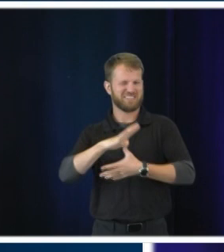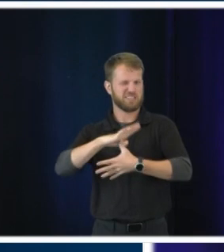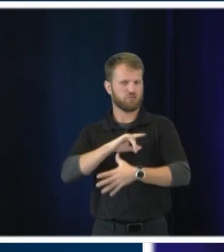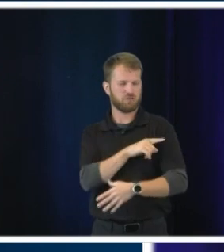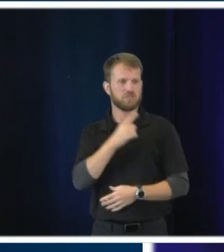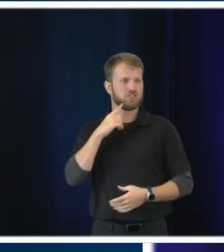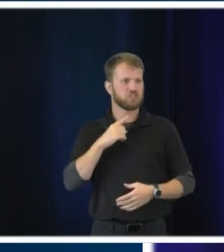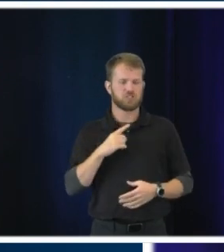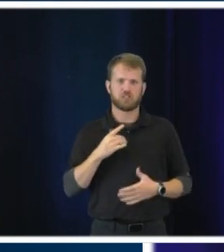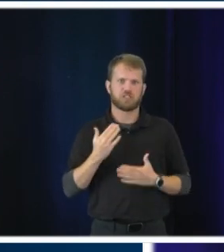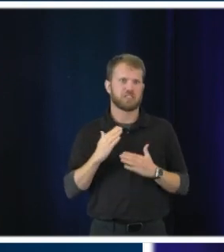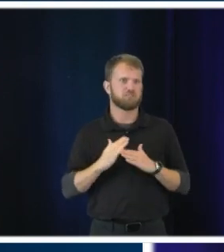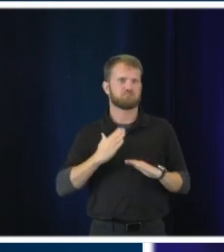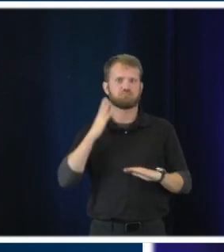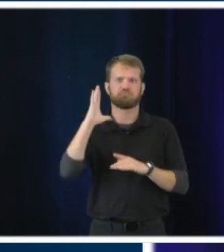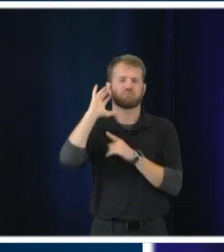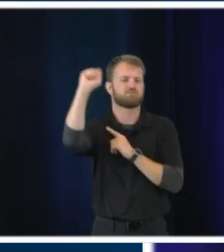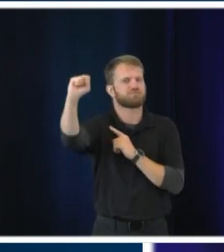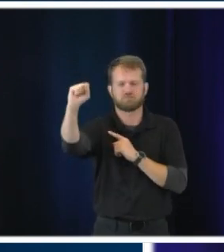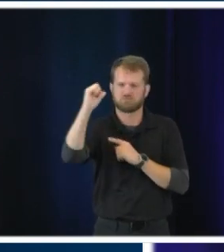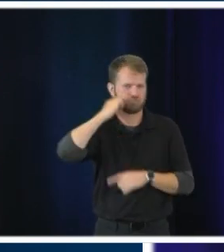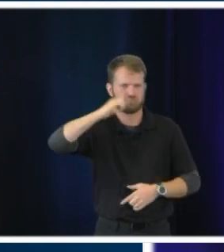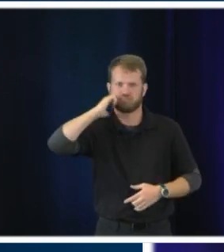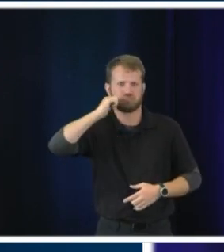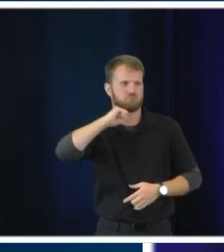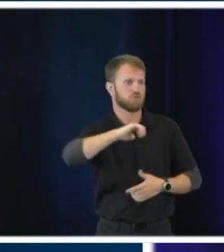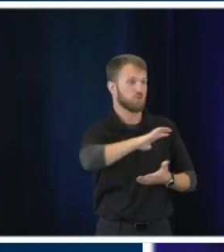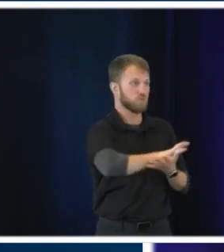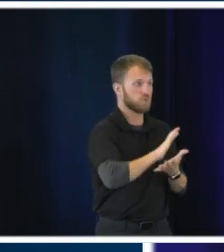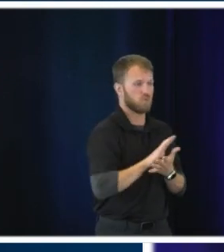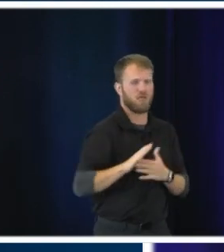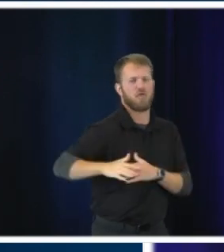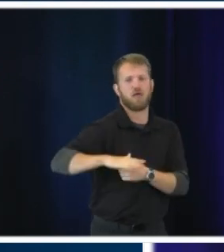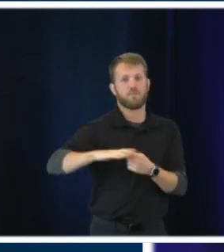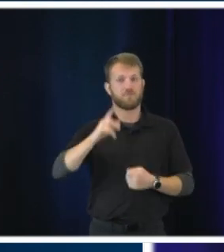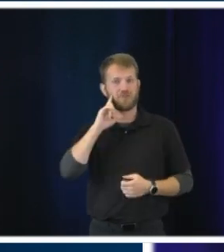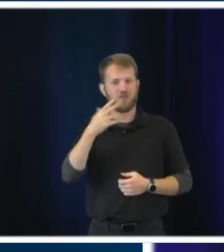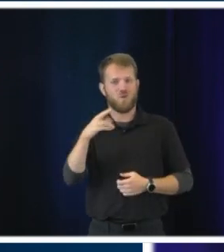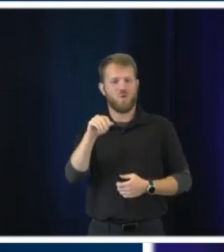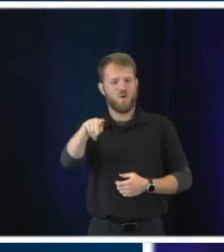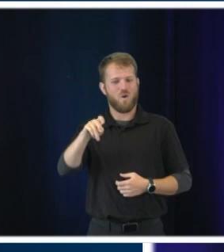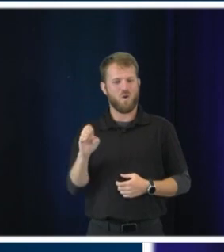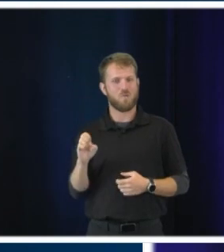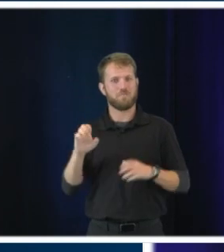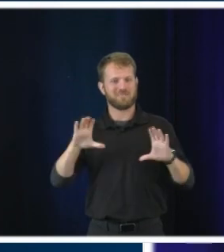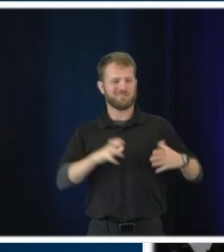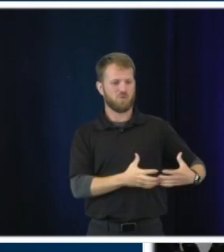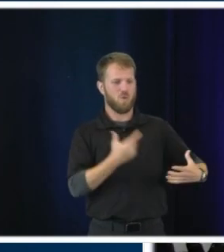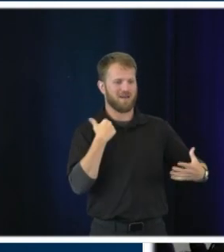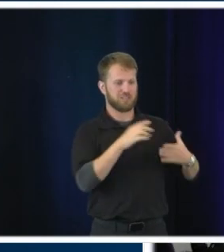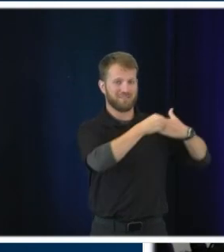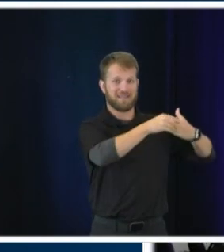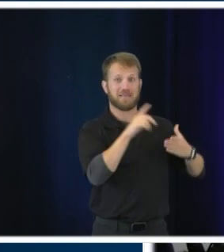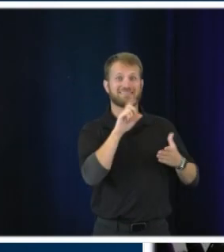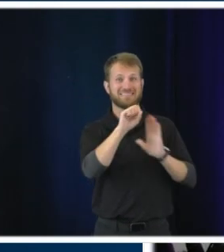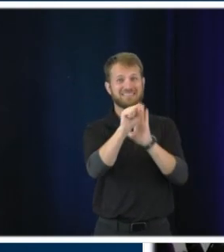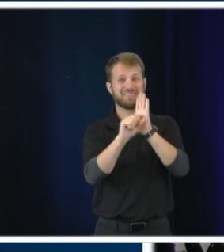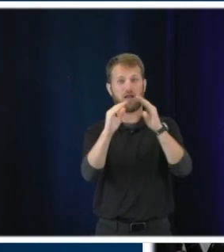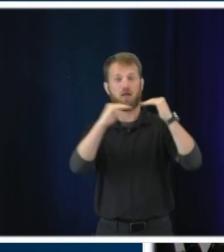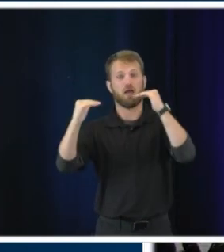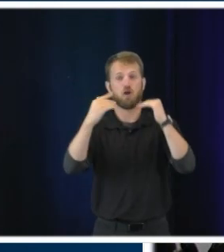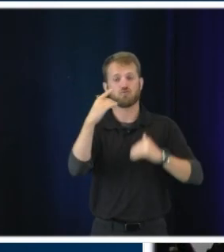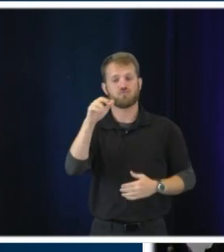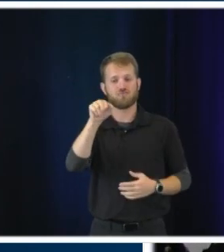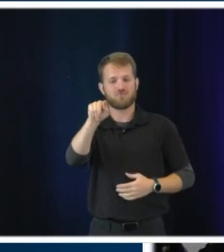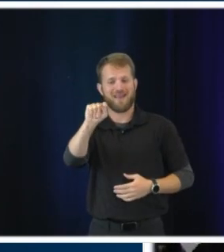for her school and community. She's a leader on the Hope Squad and has been recognized at the state level of Grant Us Hope